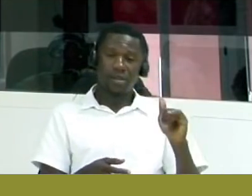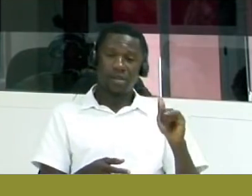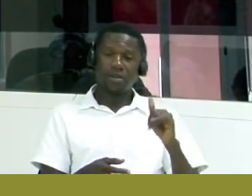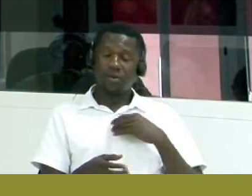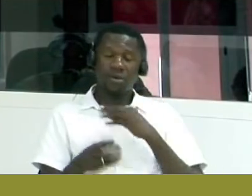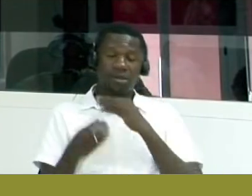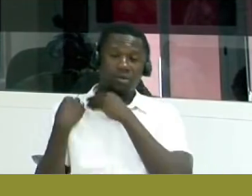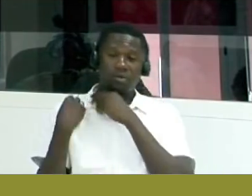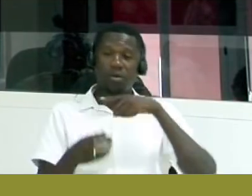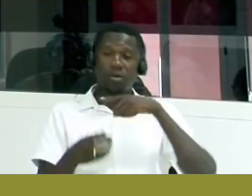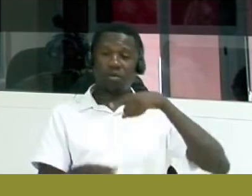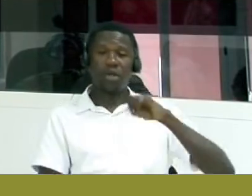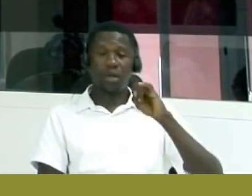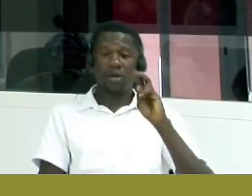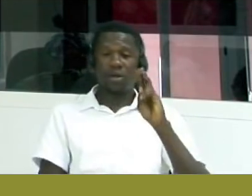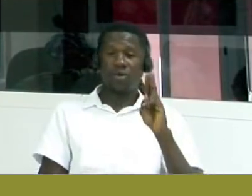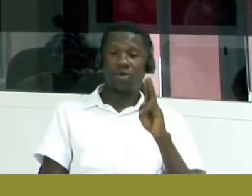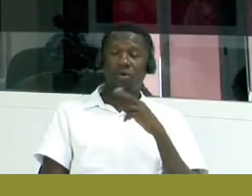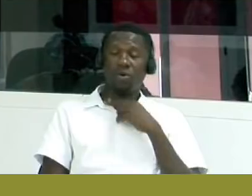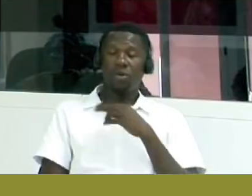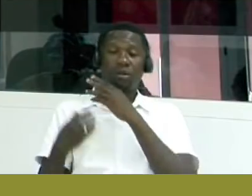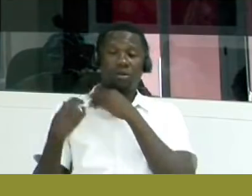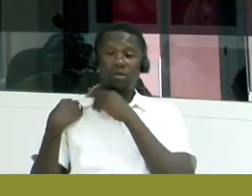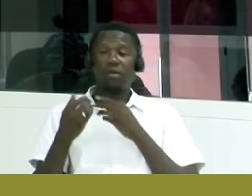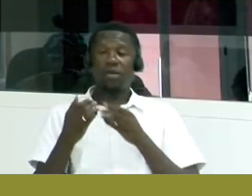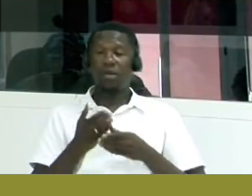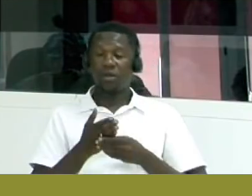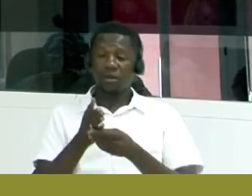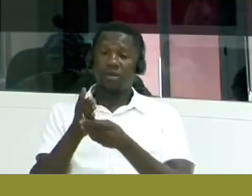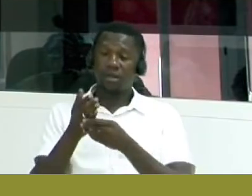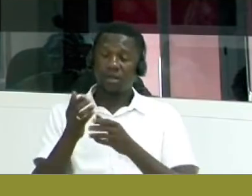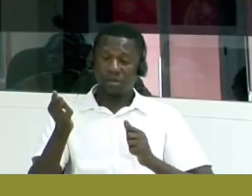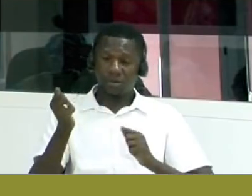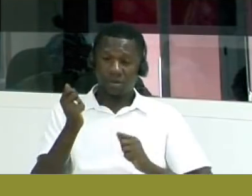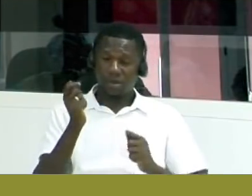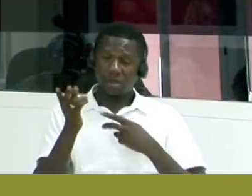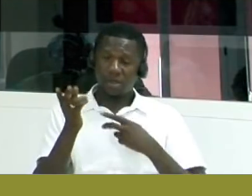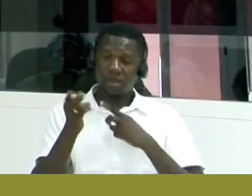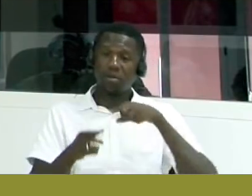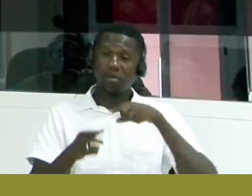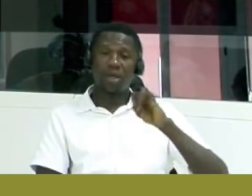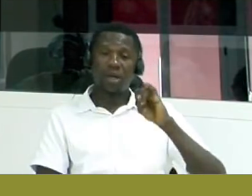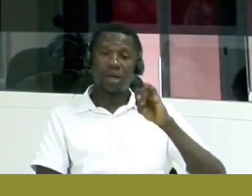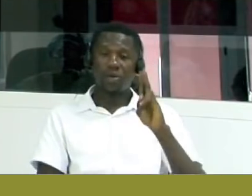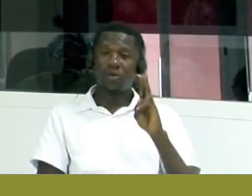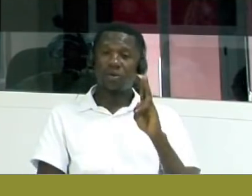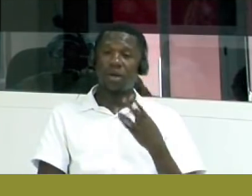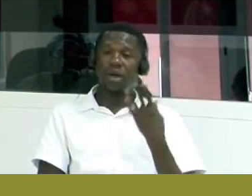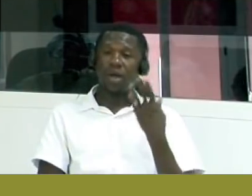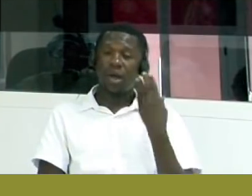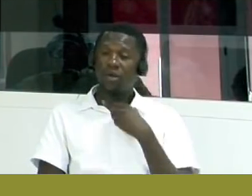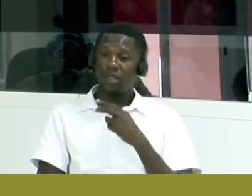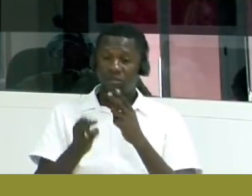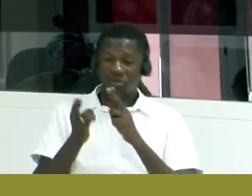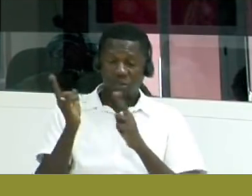PIU? And who is supposed to be in charge of the ammunitions at the PIU? How did the ammunition come out?